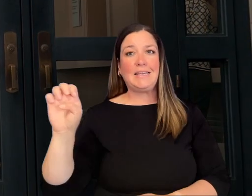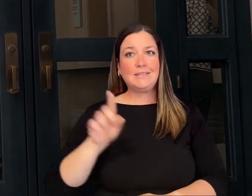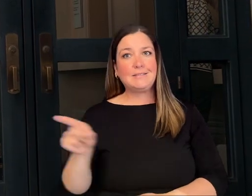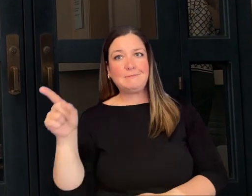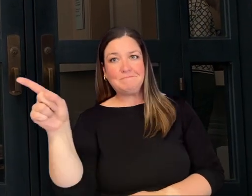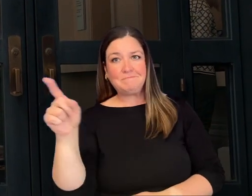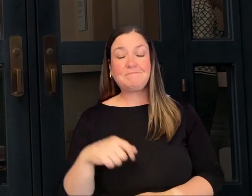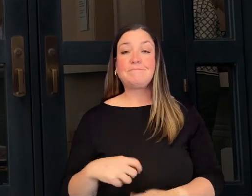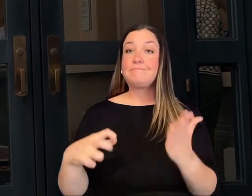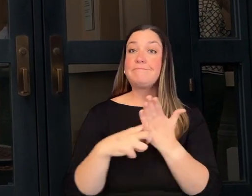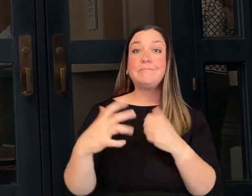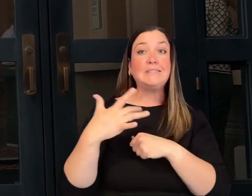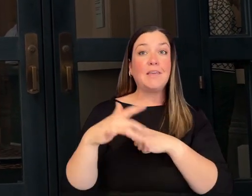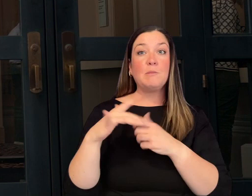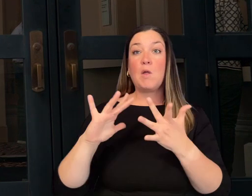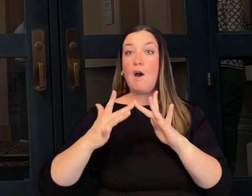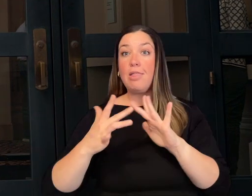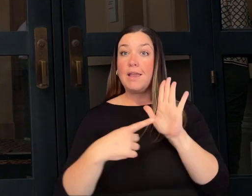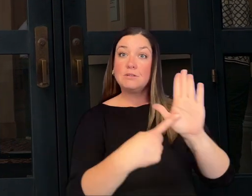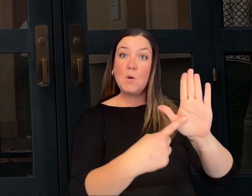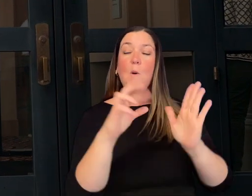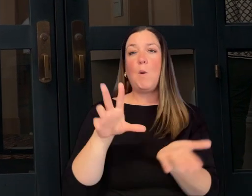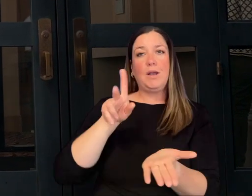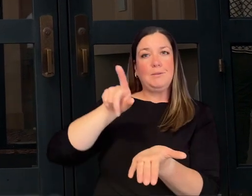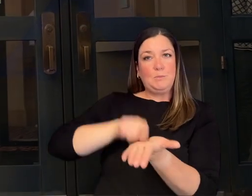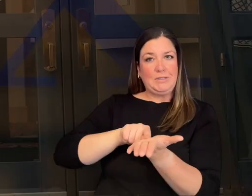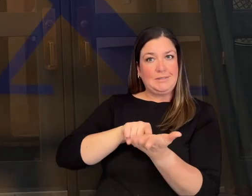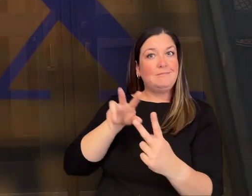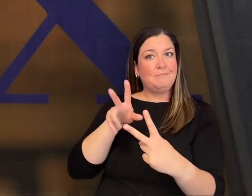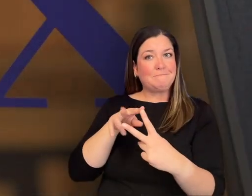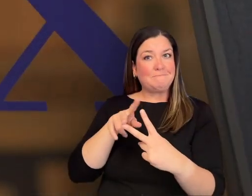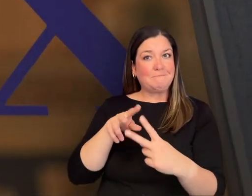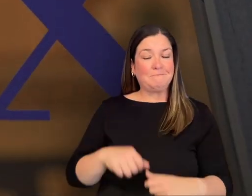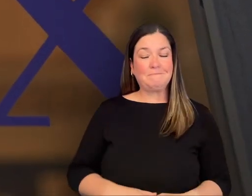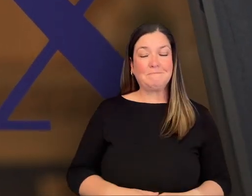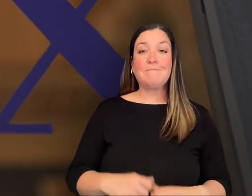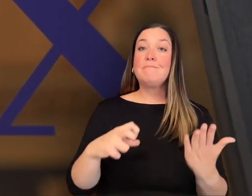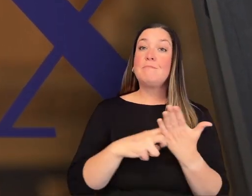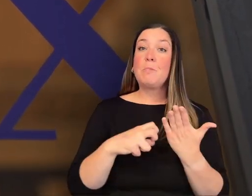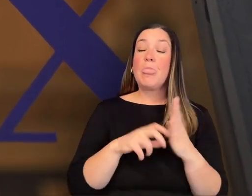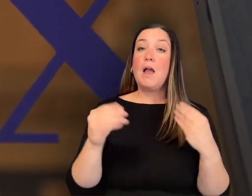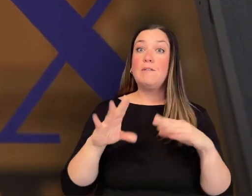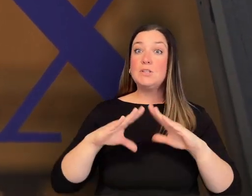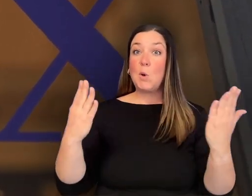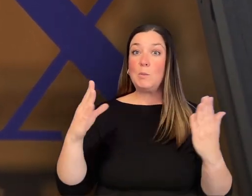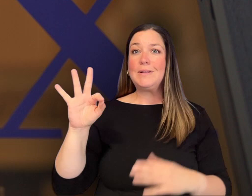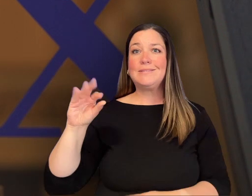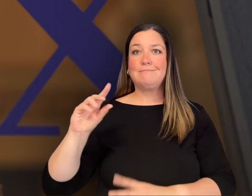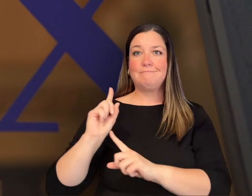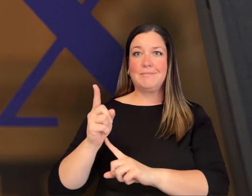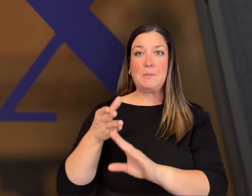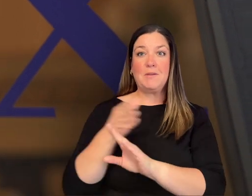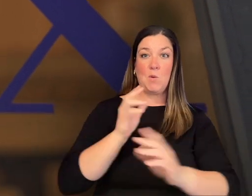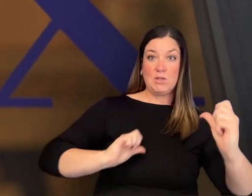is on the east side. Tickets are available digitally or can be physically printed. The ticket office opens 90